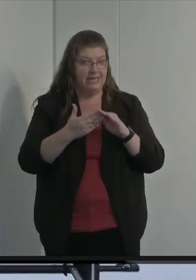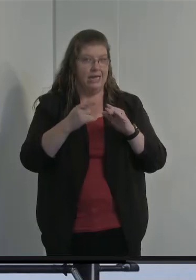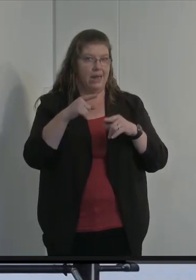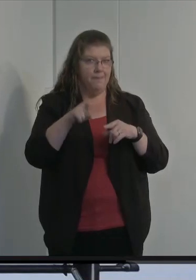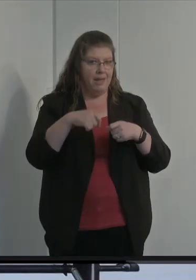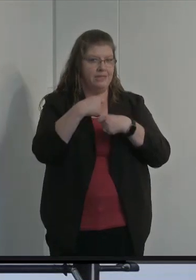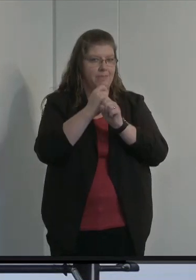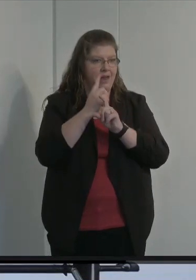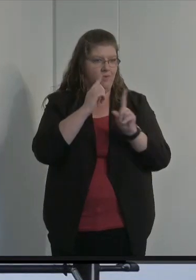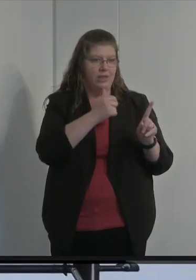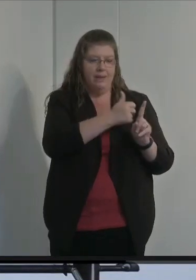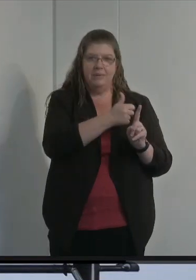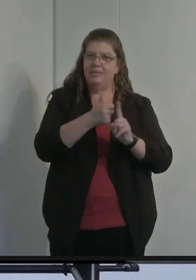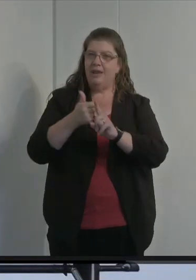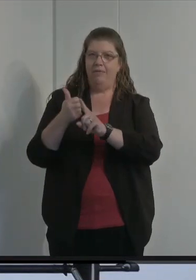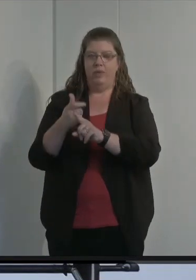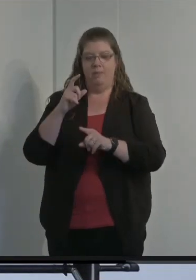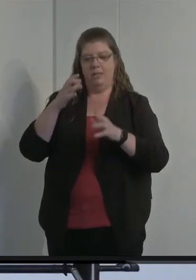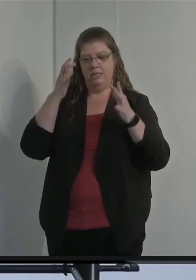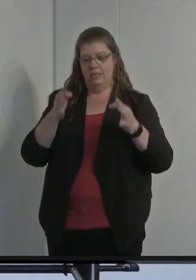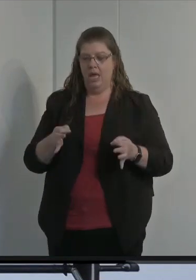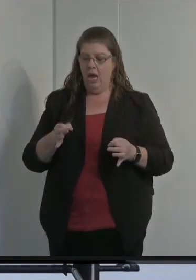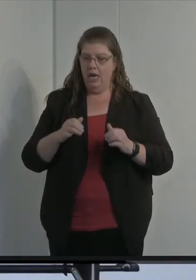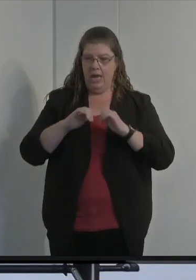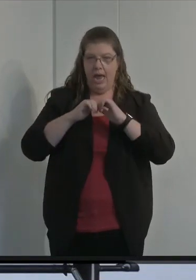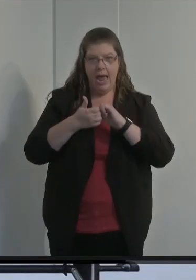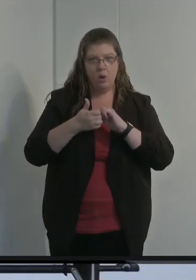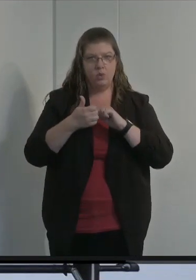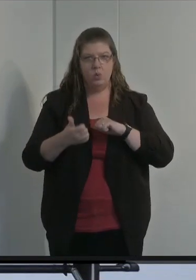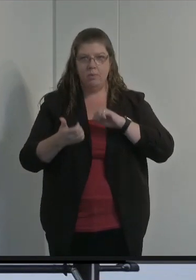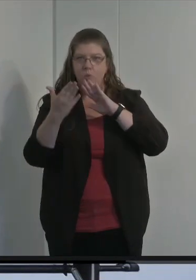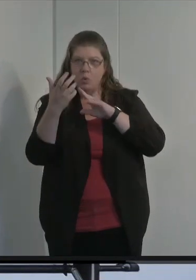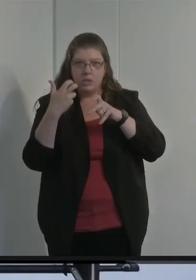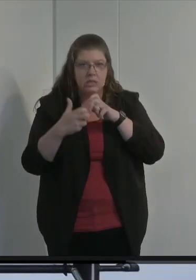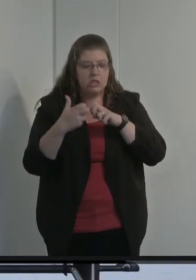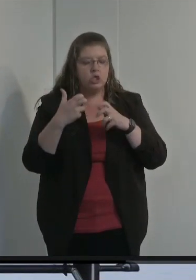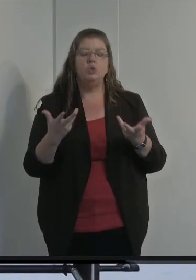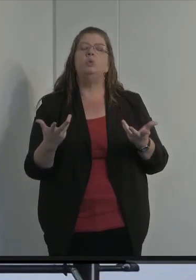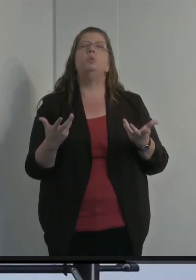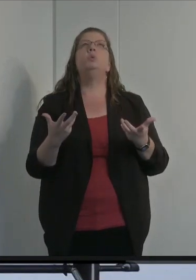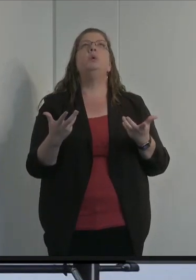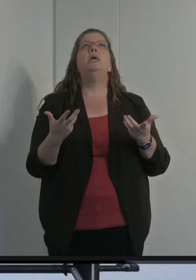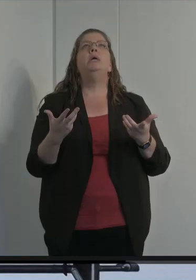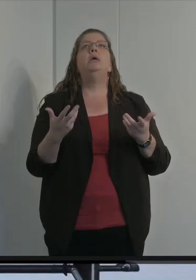make for themselves, and they'll have to decide, how to approach this issue, which